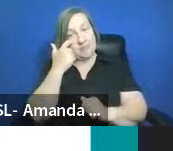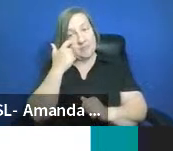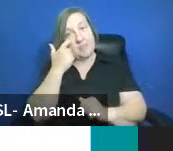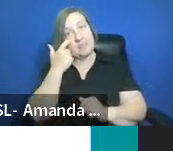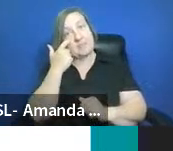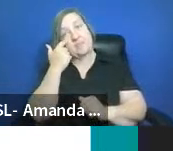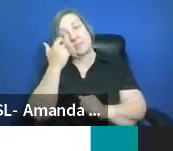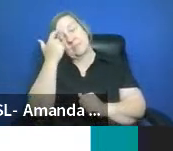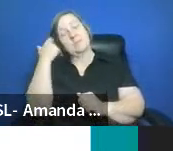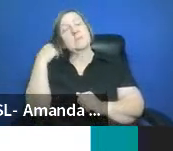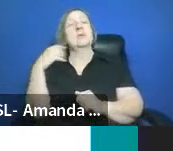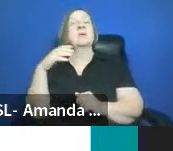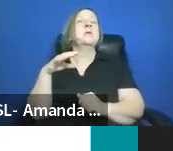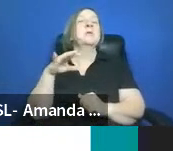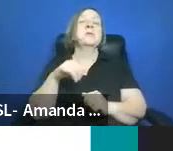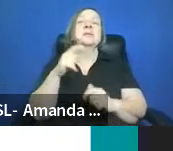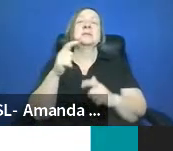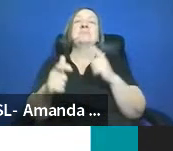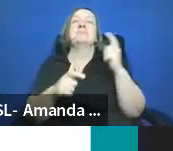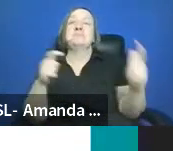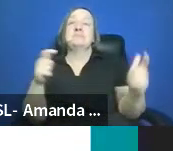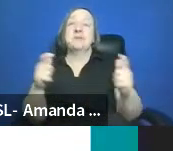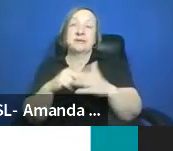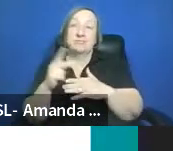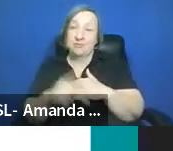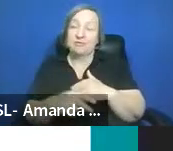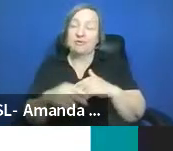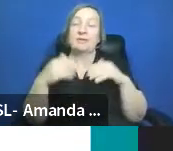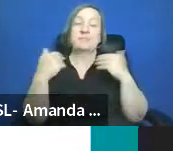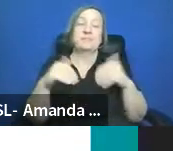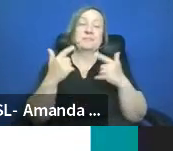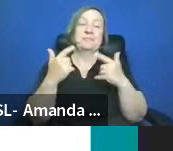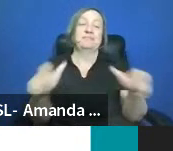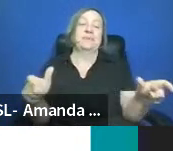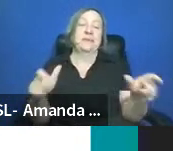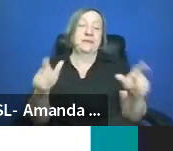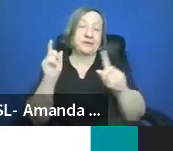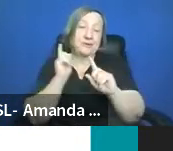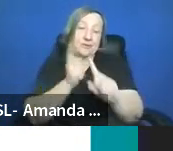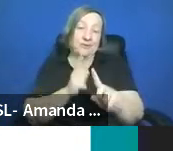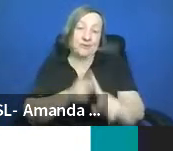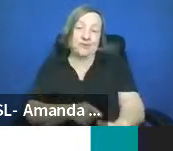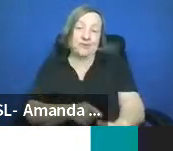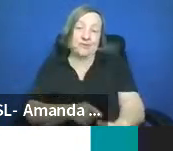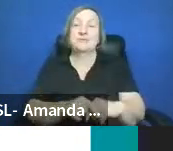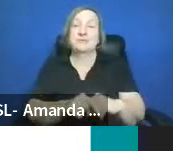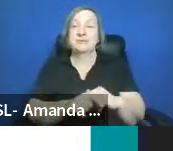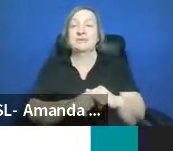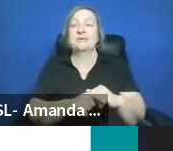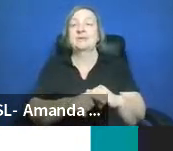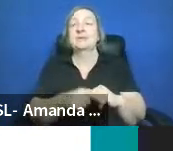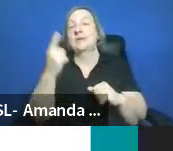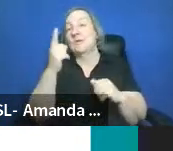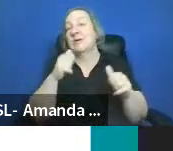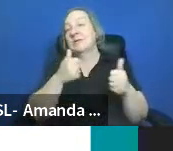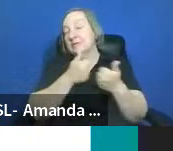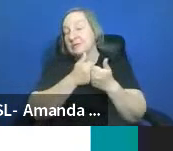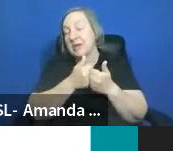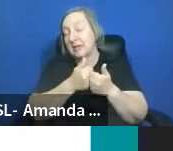So this is a very, very large program. It's got some very big goals. And one of the challenges is